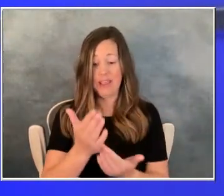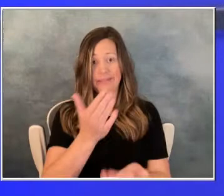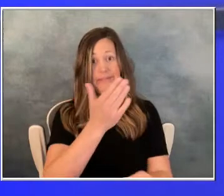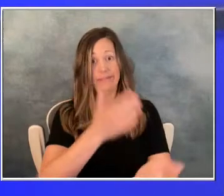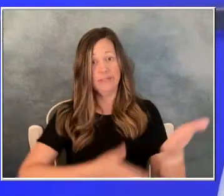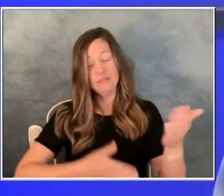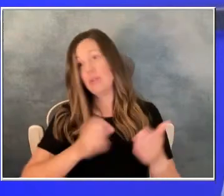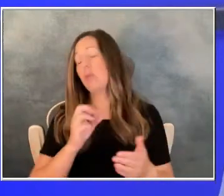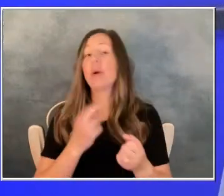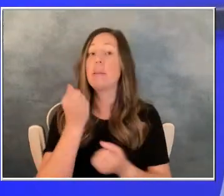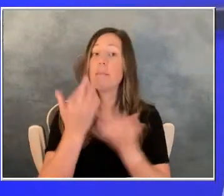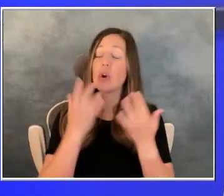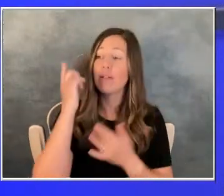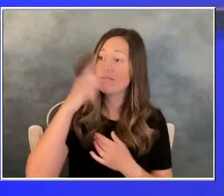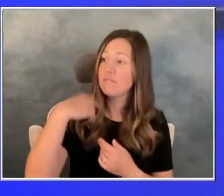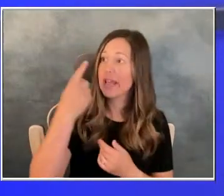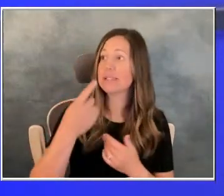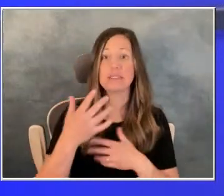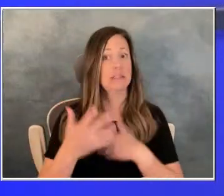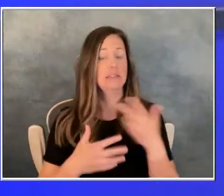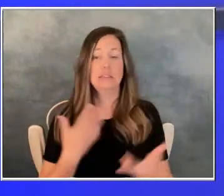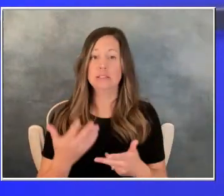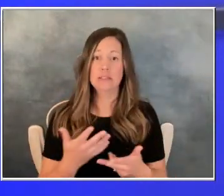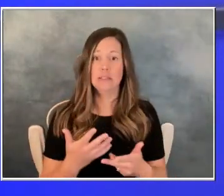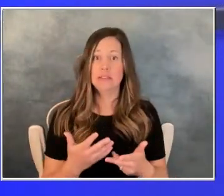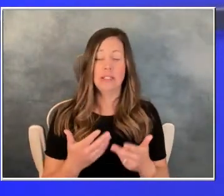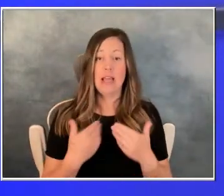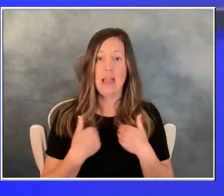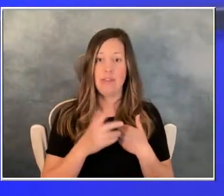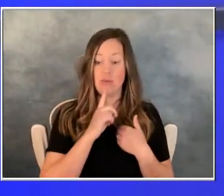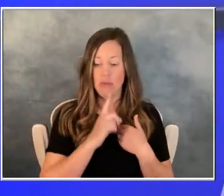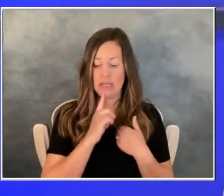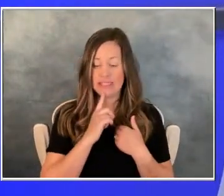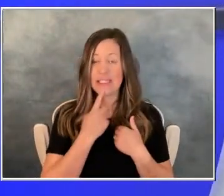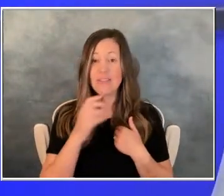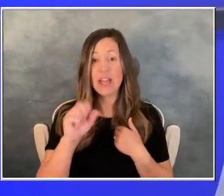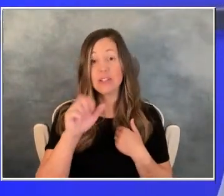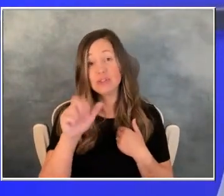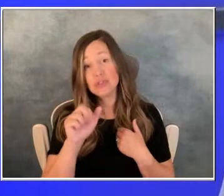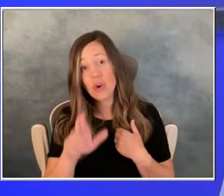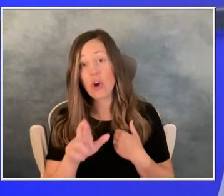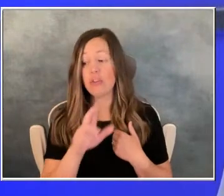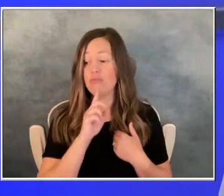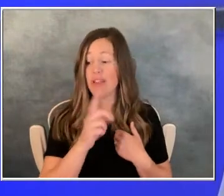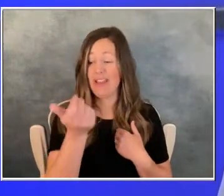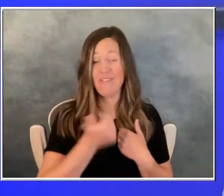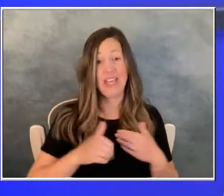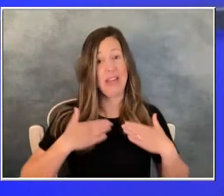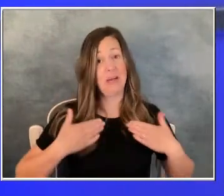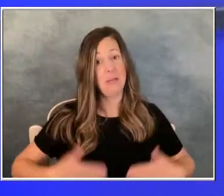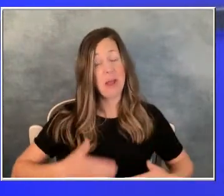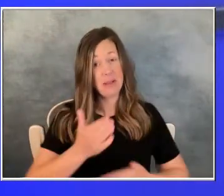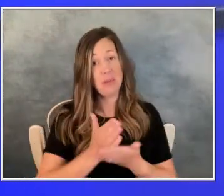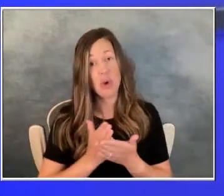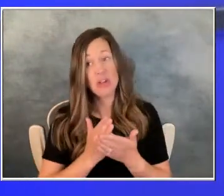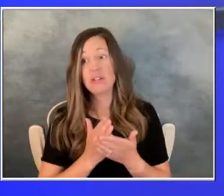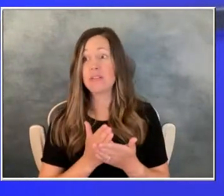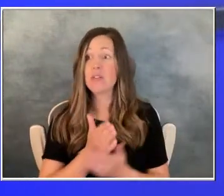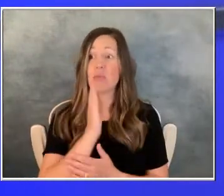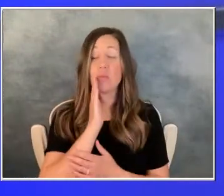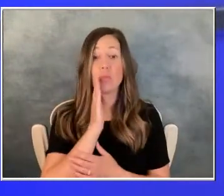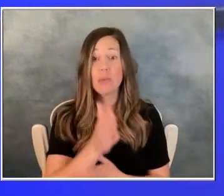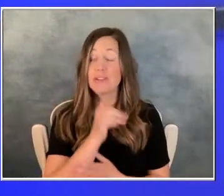face, being kind of having a significant scarring of any body part for that matter will not